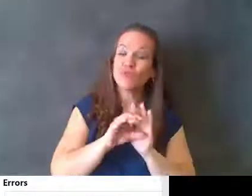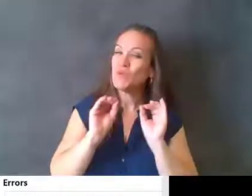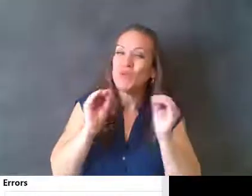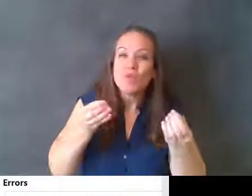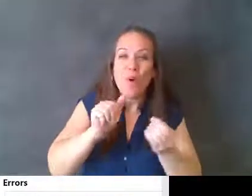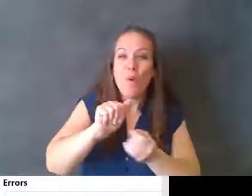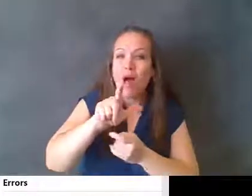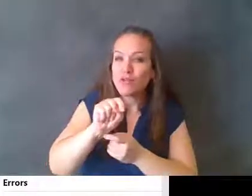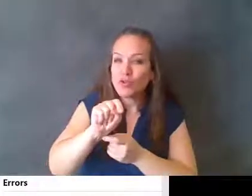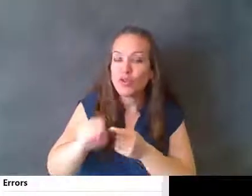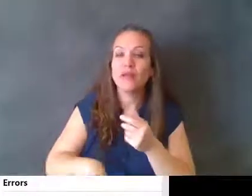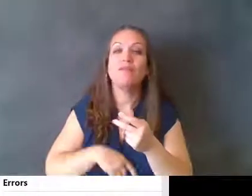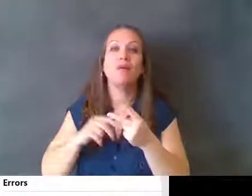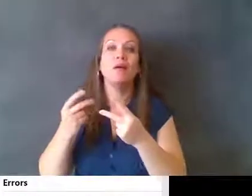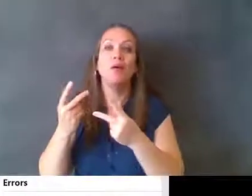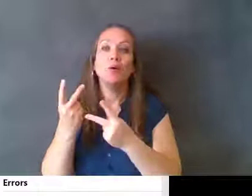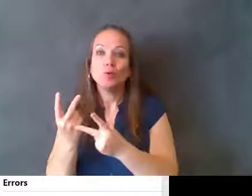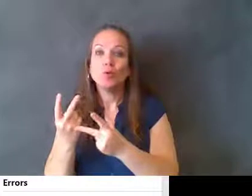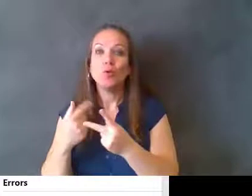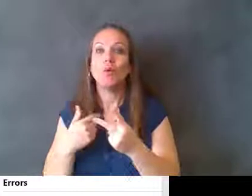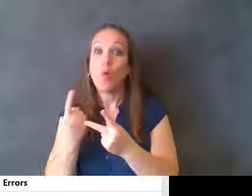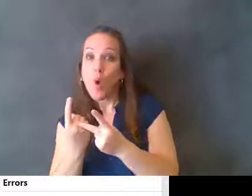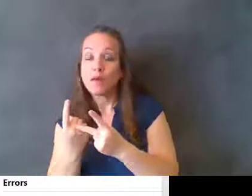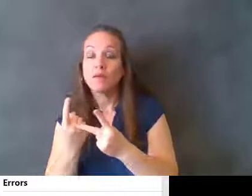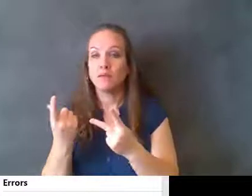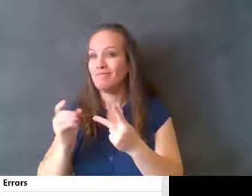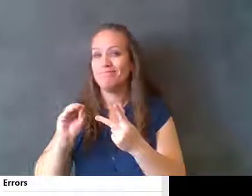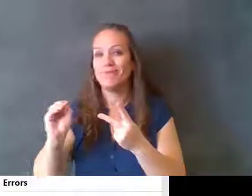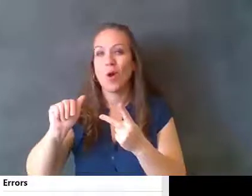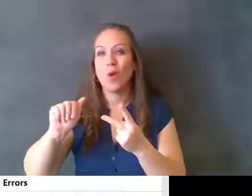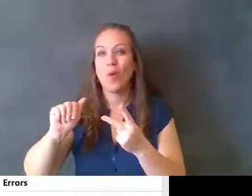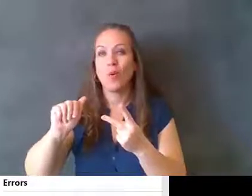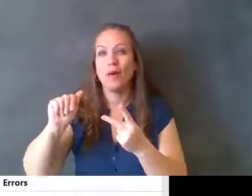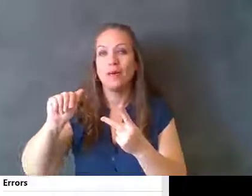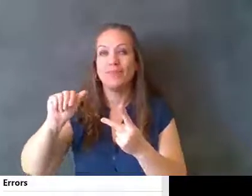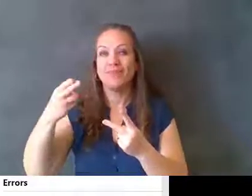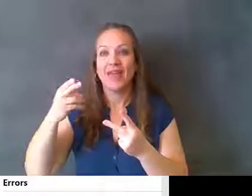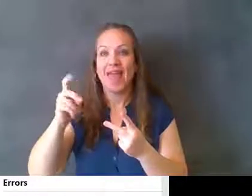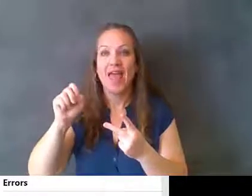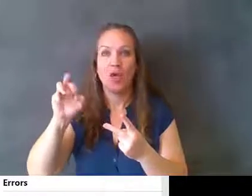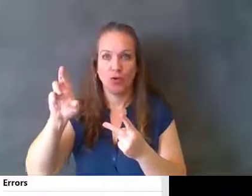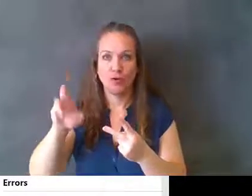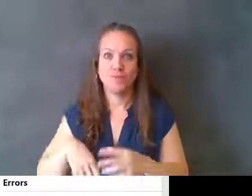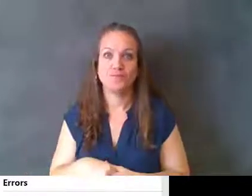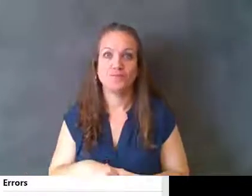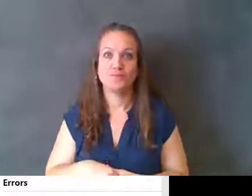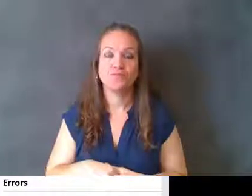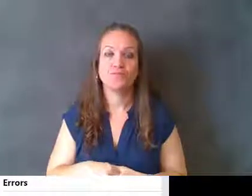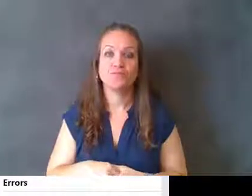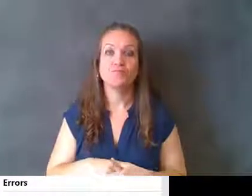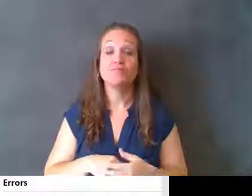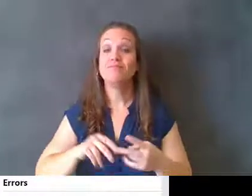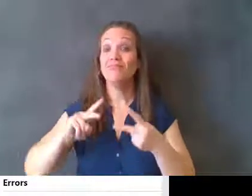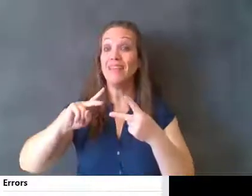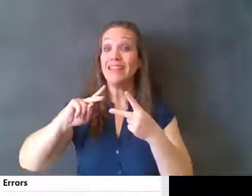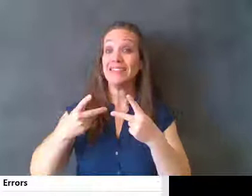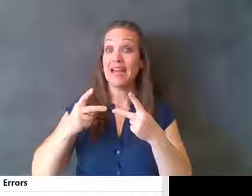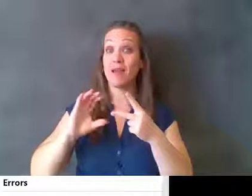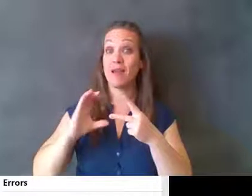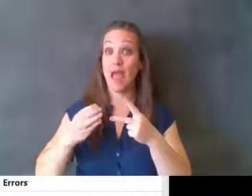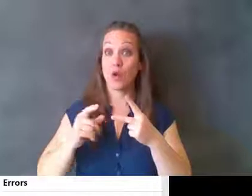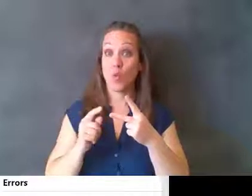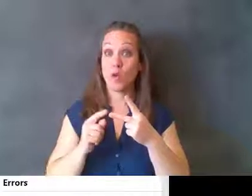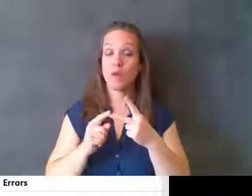row. The next thing it'll show you is warnings. A warning is content that in most, but not all